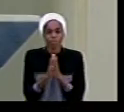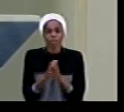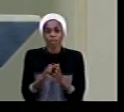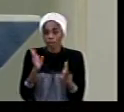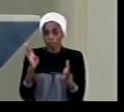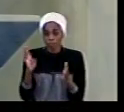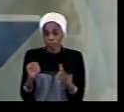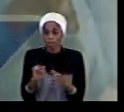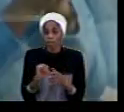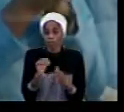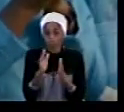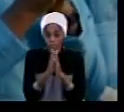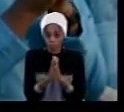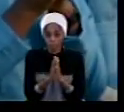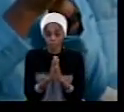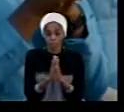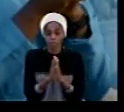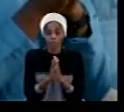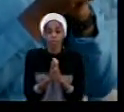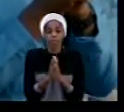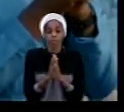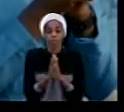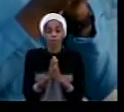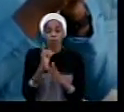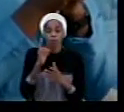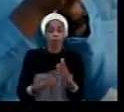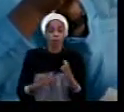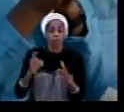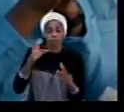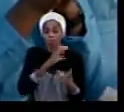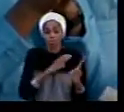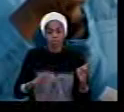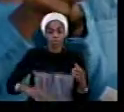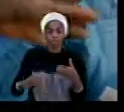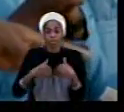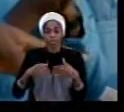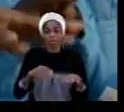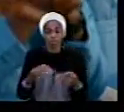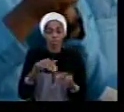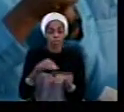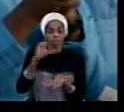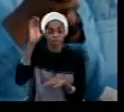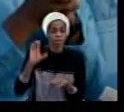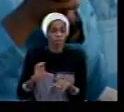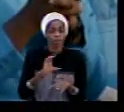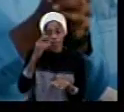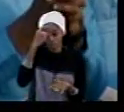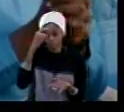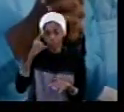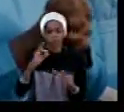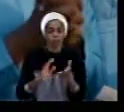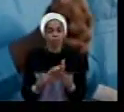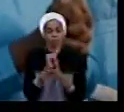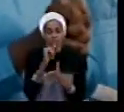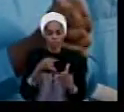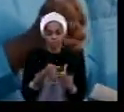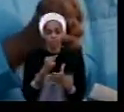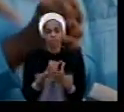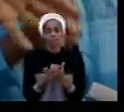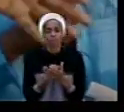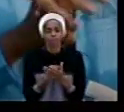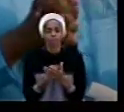By appropriating what Christ has done at Calvary for you. Believe it. The purpose of